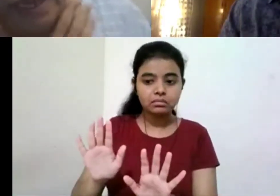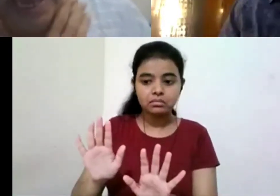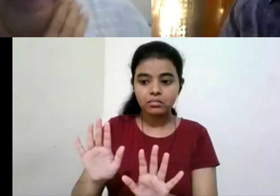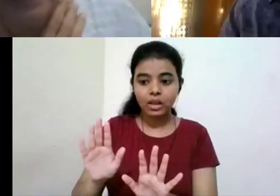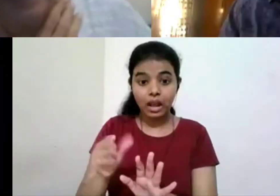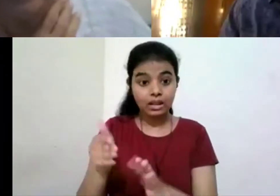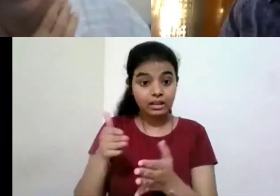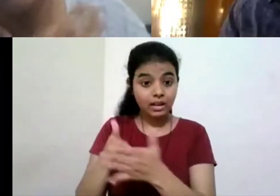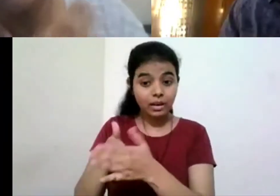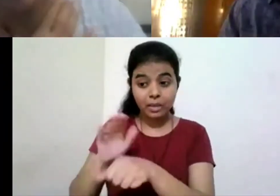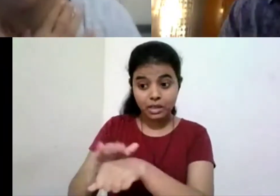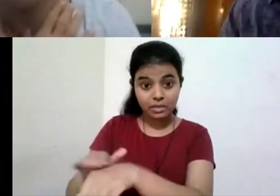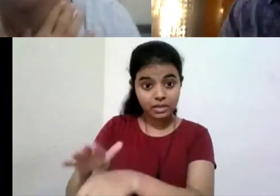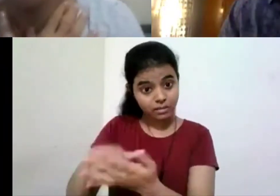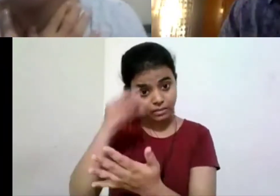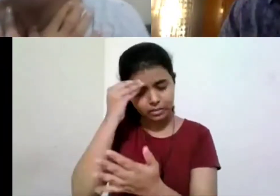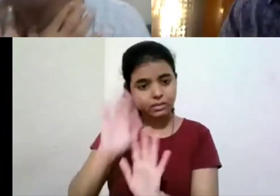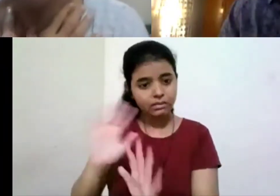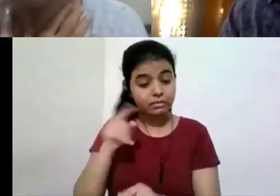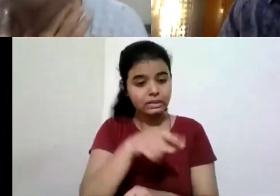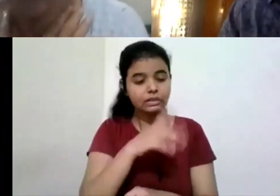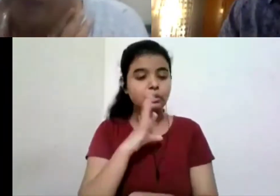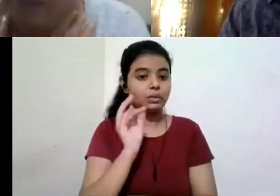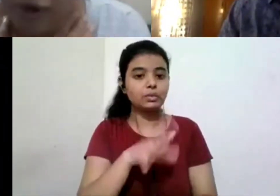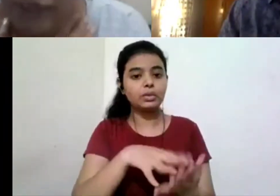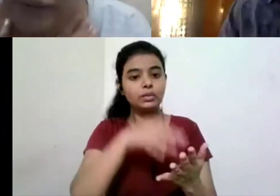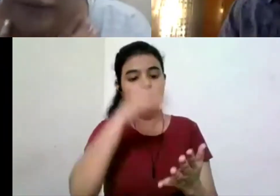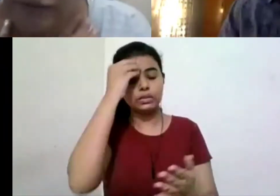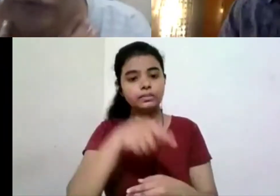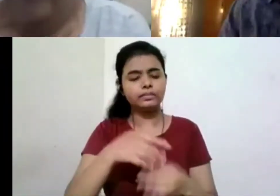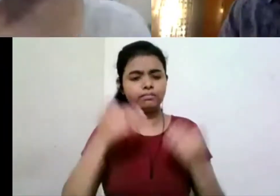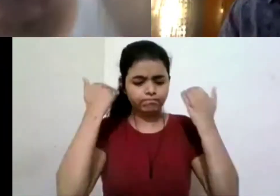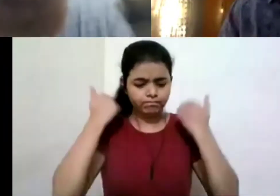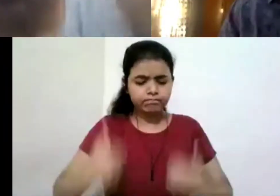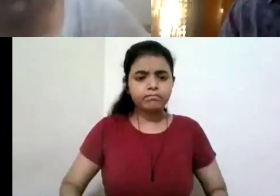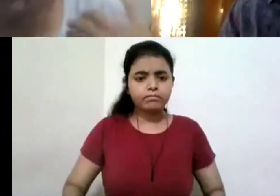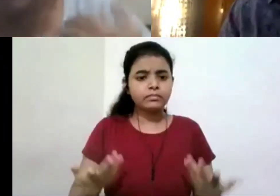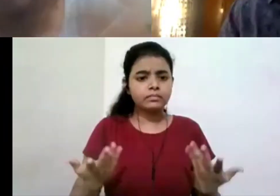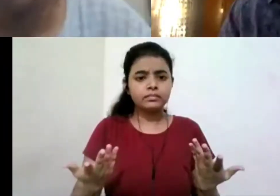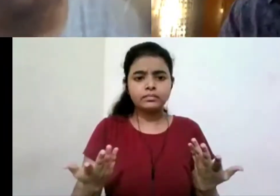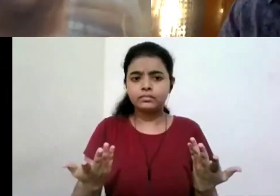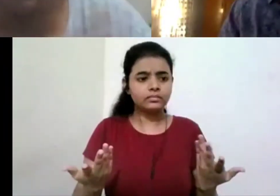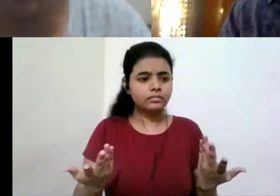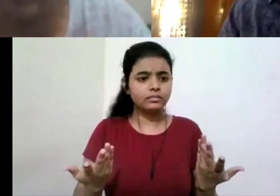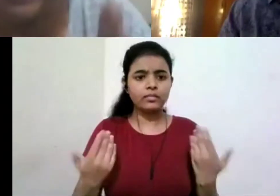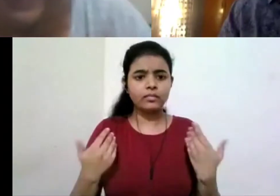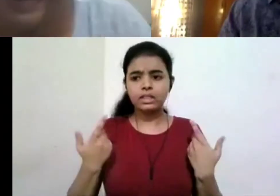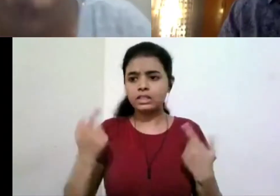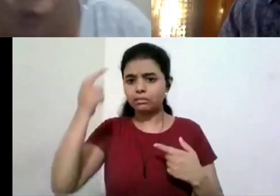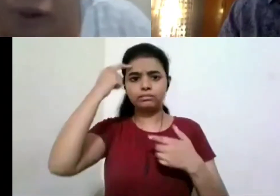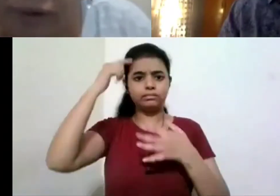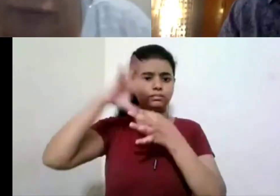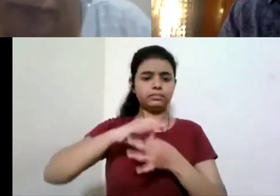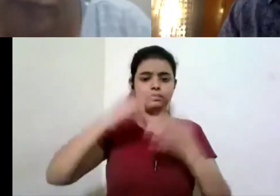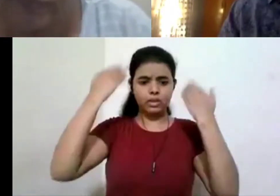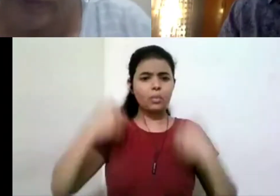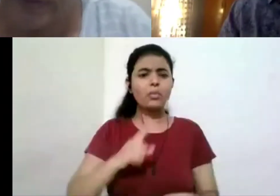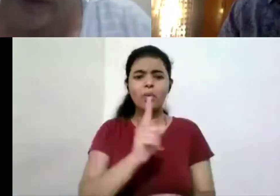encounters. And yet in some ways, it's the human body, and you know, like the human body, if it's mind and body are seen as